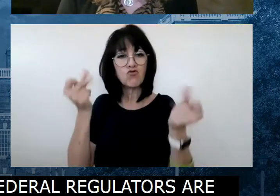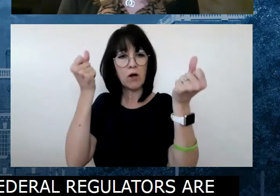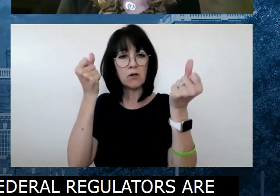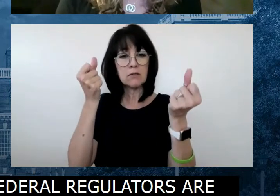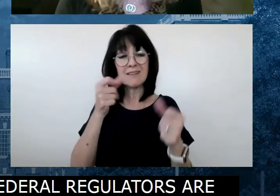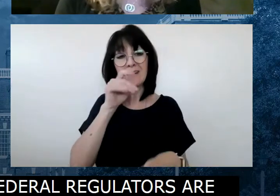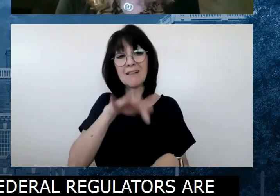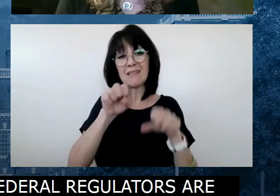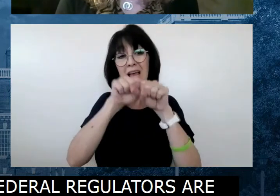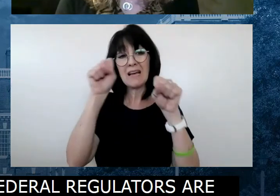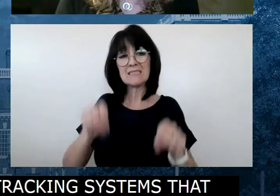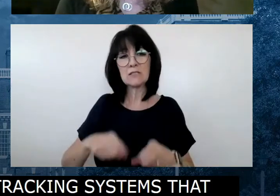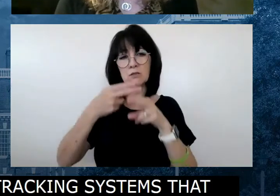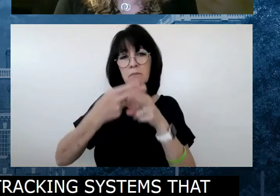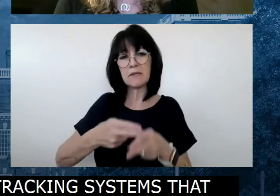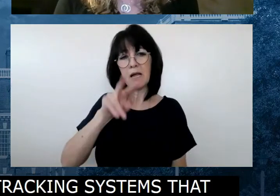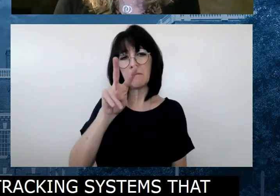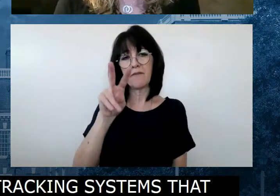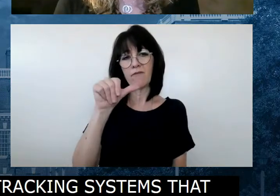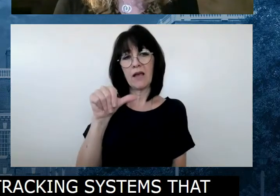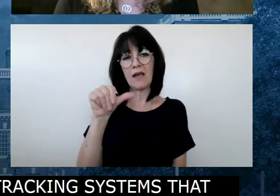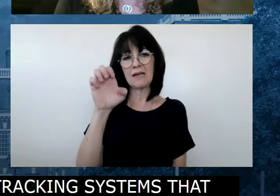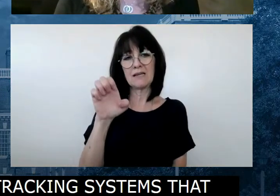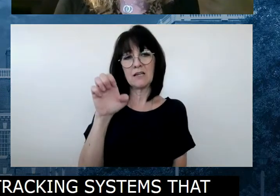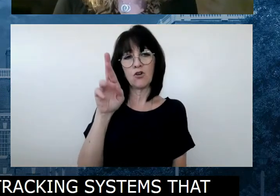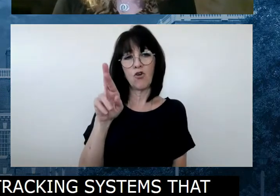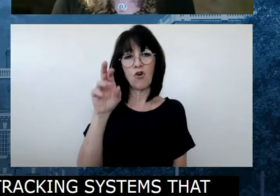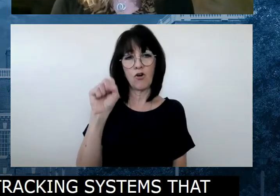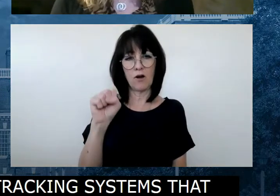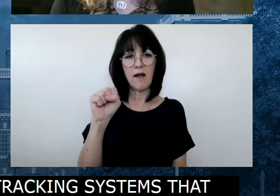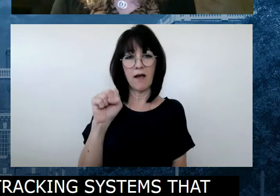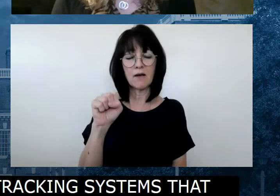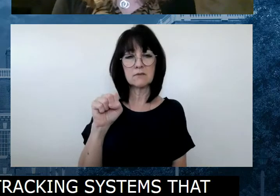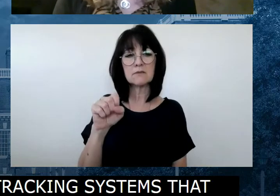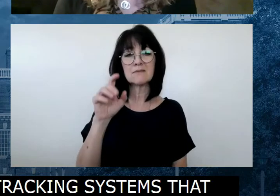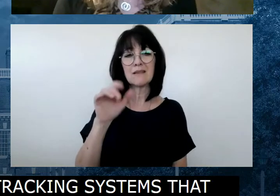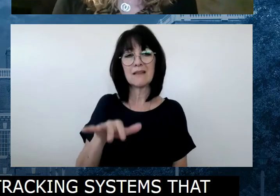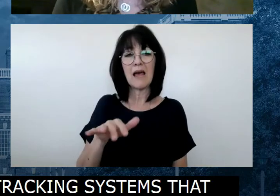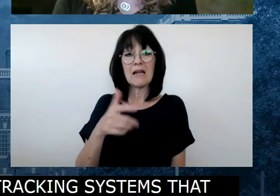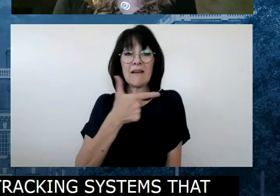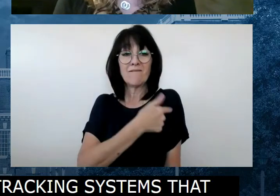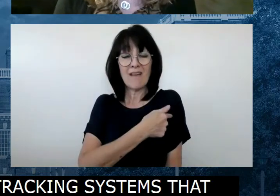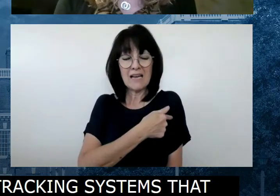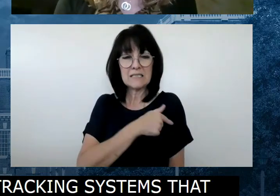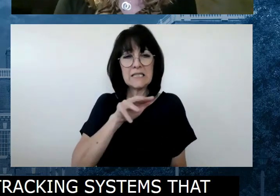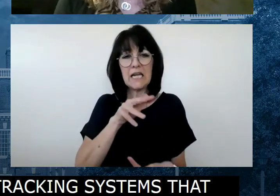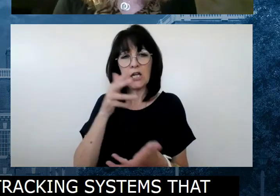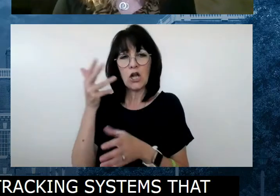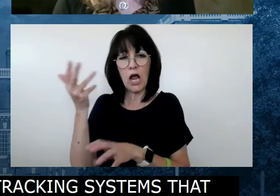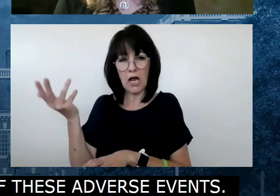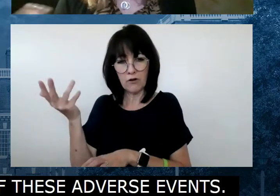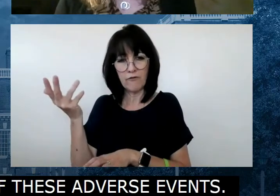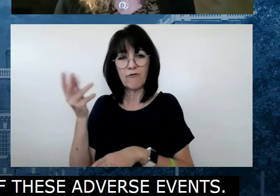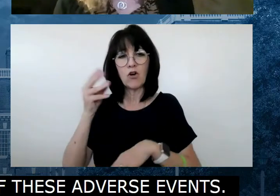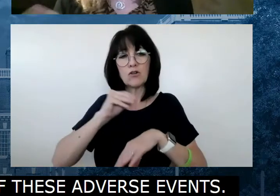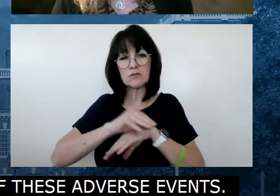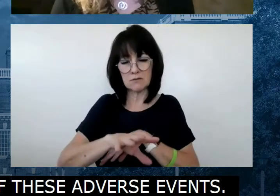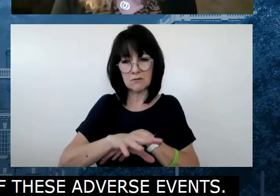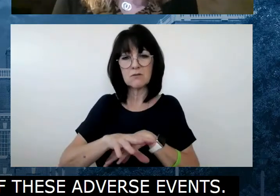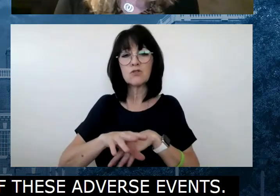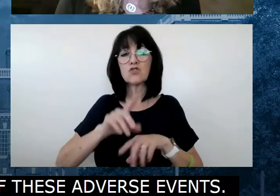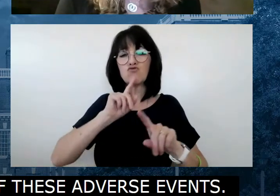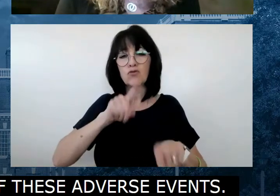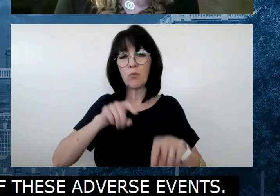and that's been around for a while. It's the Vaccine Adverse Events Reporting System. It's a national database, one in which medical